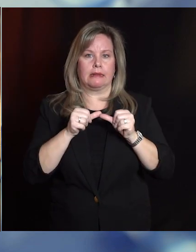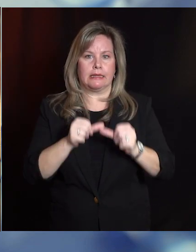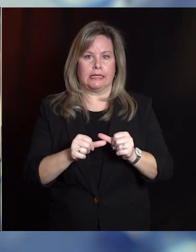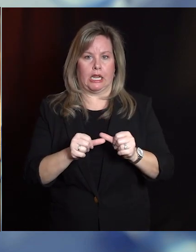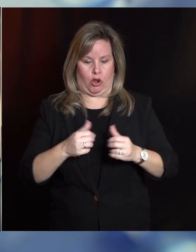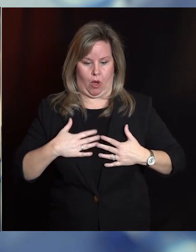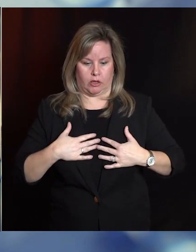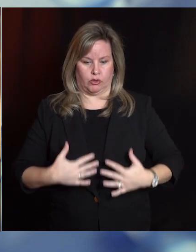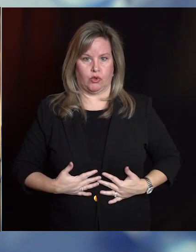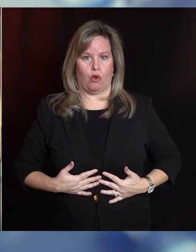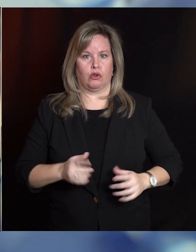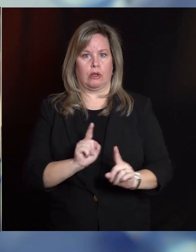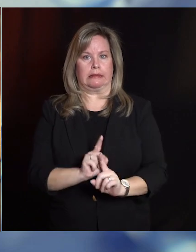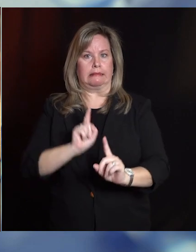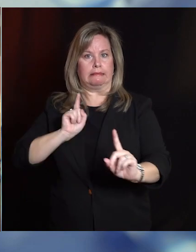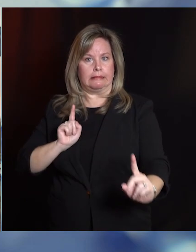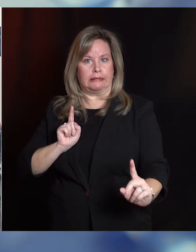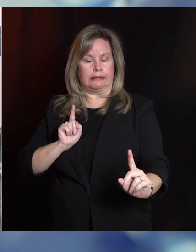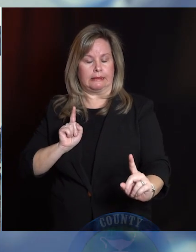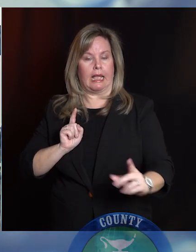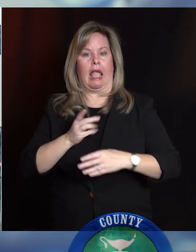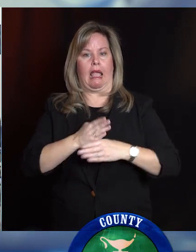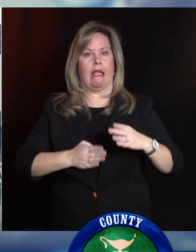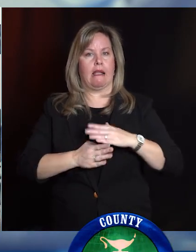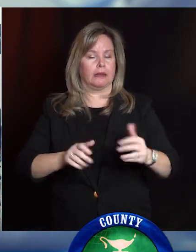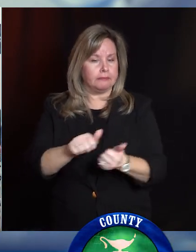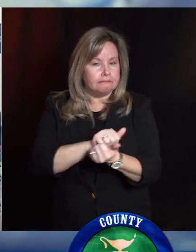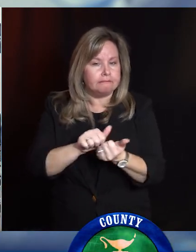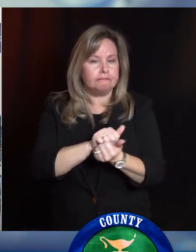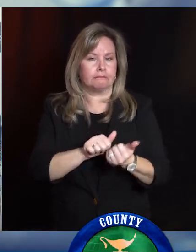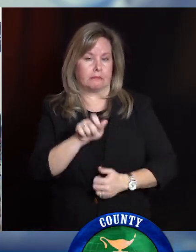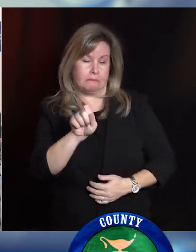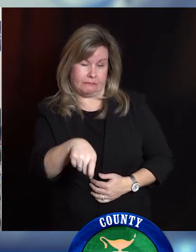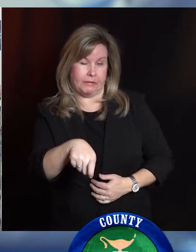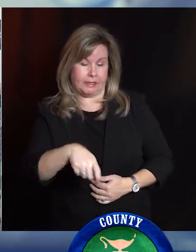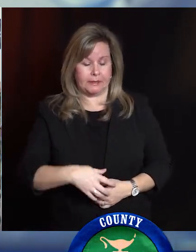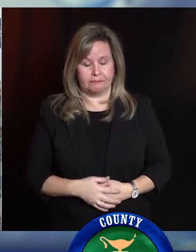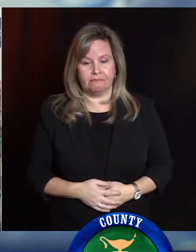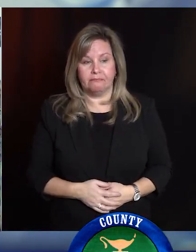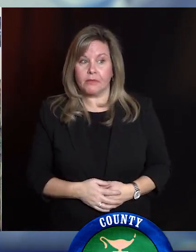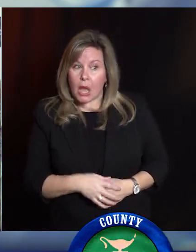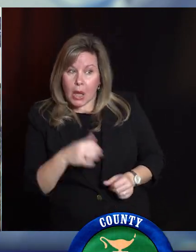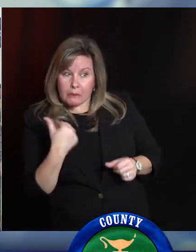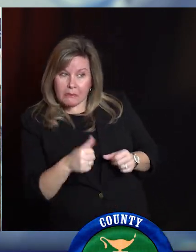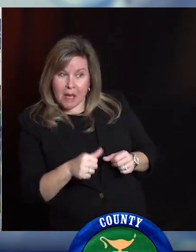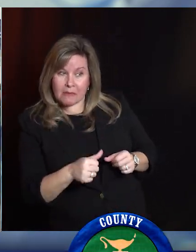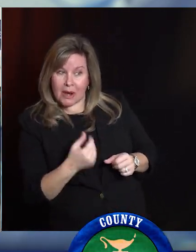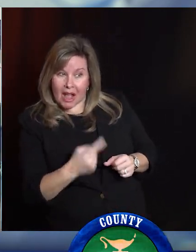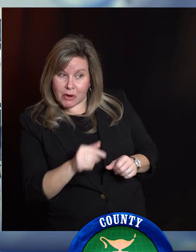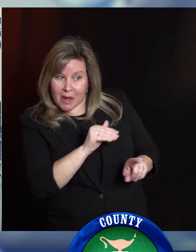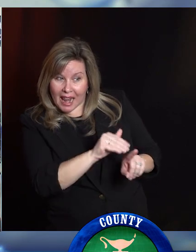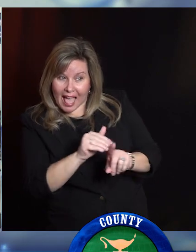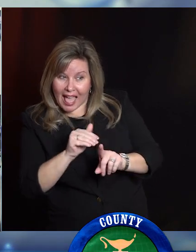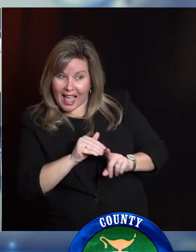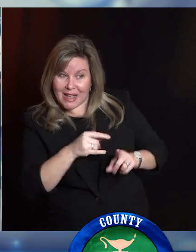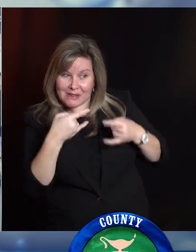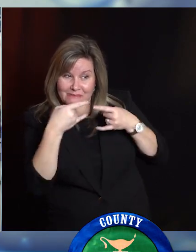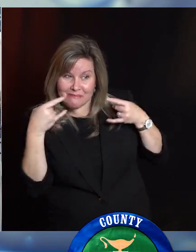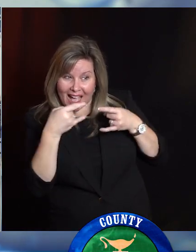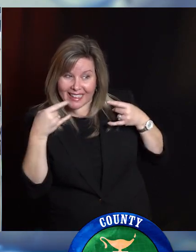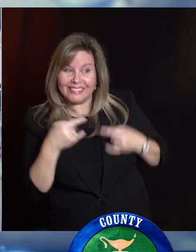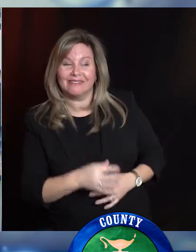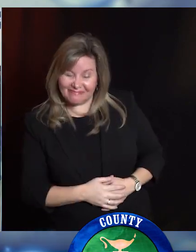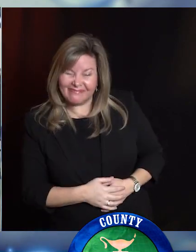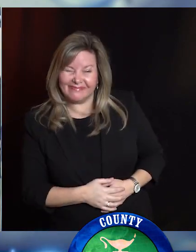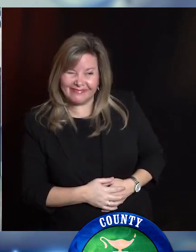distancing, hand hygiene, and sanitation. All right, but you just make sure everyone remembers they still got to wear their mask. All right, good. Thank